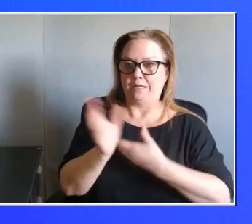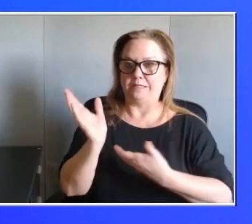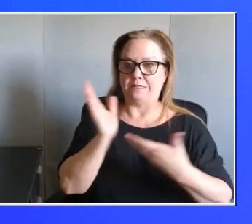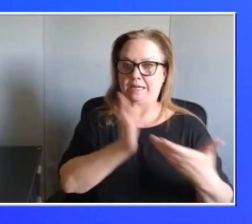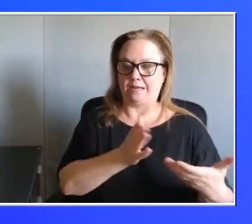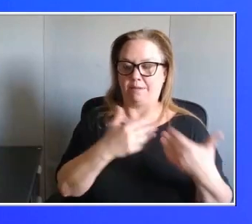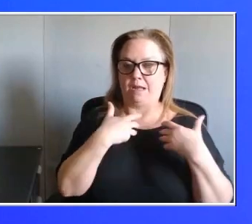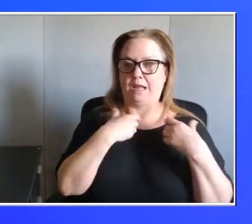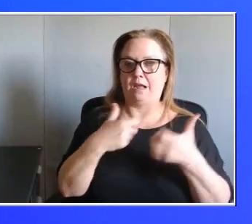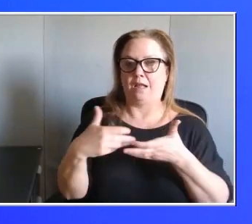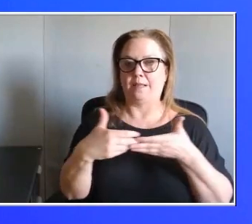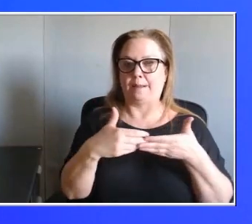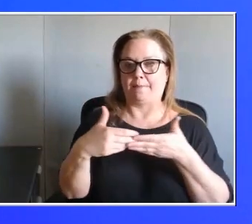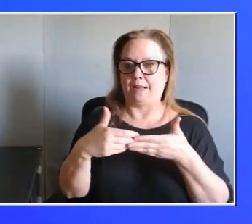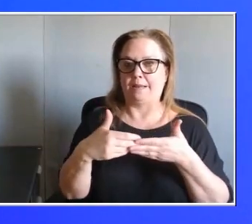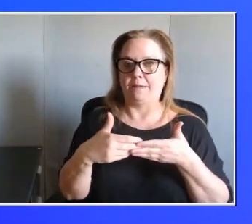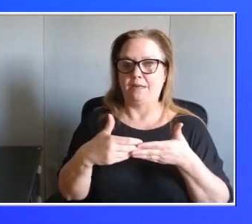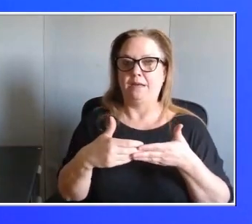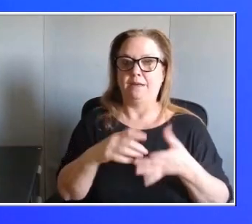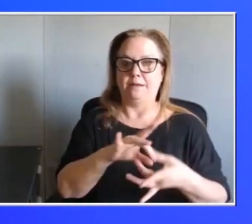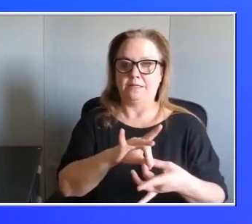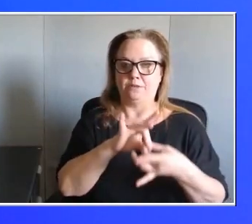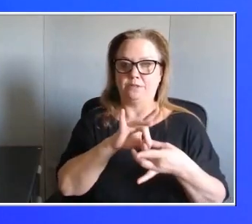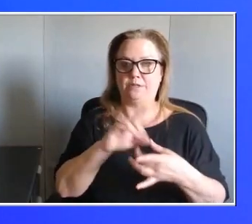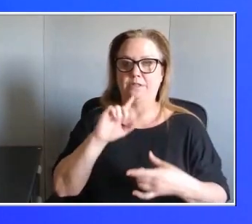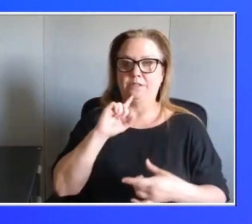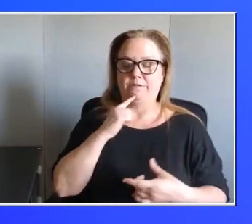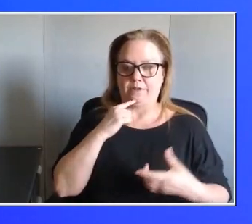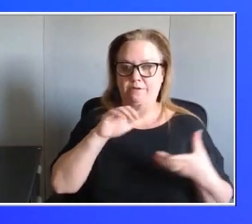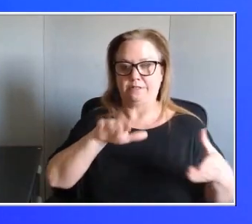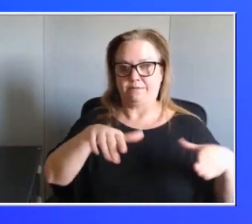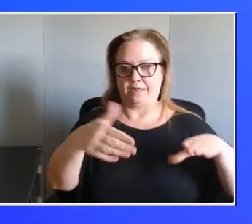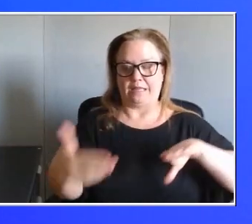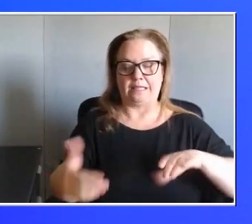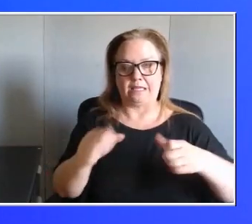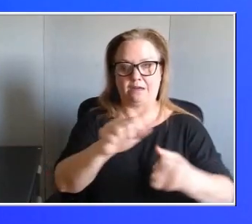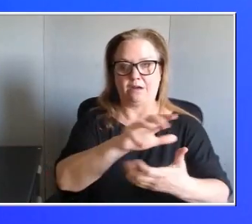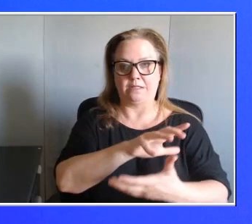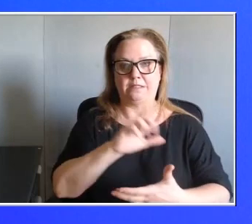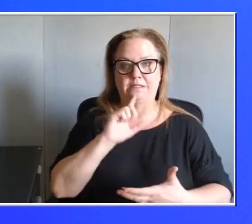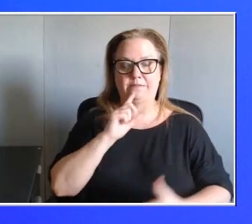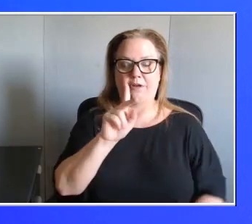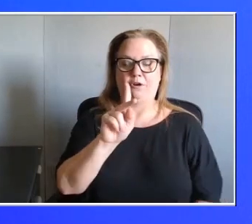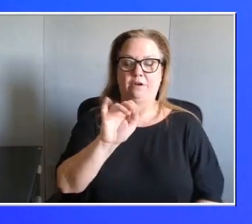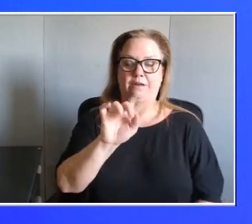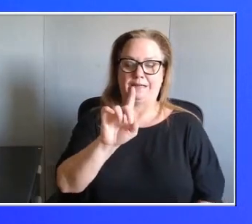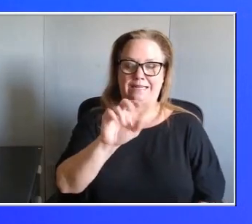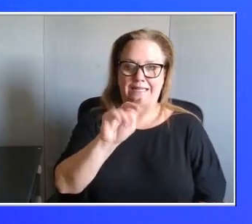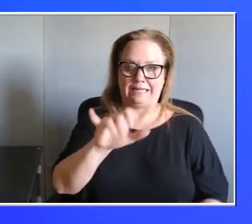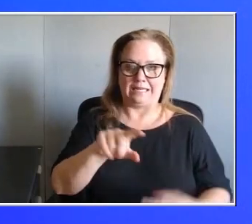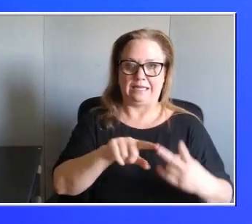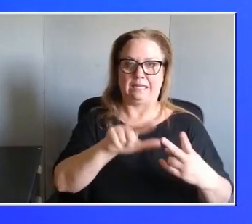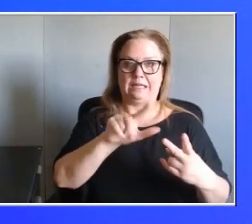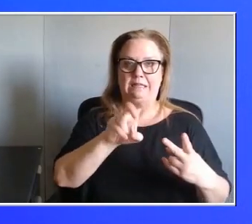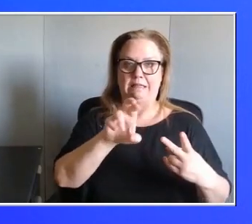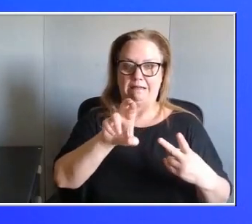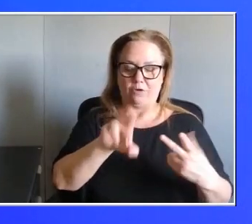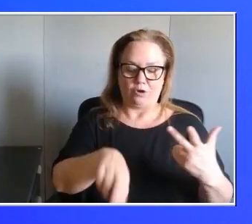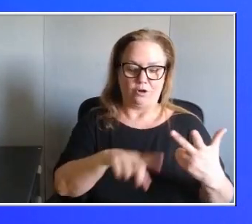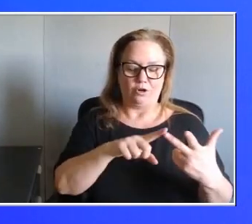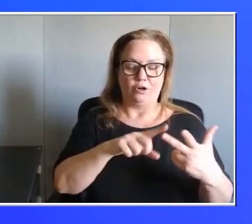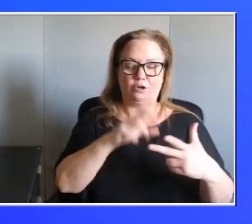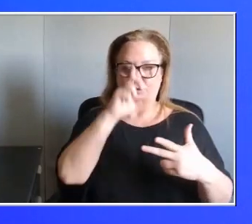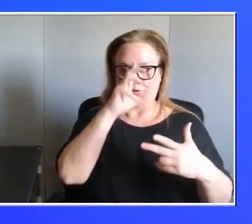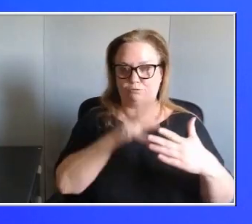healthy baby, but it is associated with severe morbidity, so it can cause severe kidney disease, liver disease, stroke,